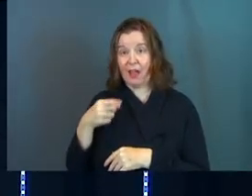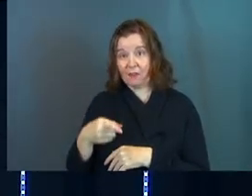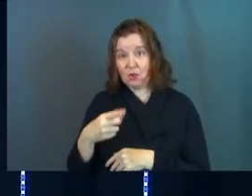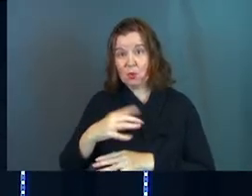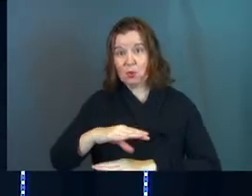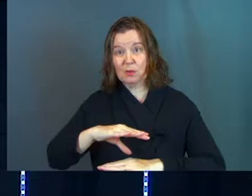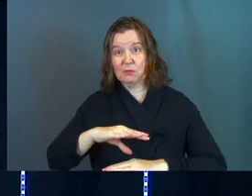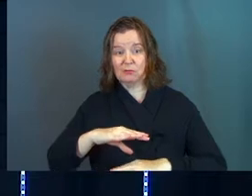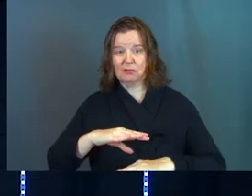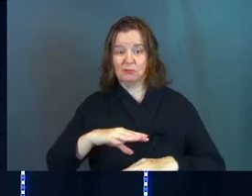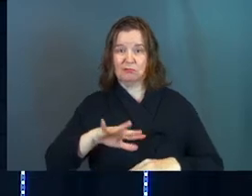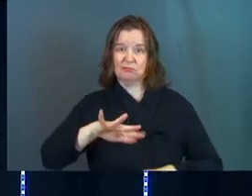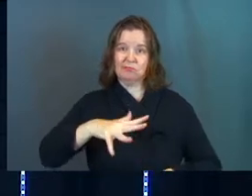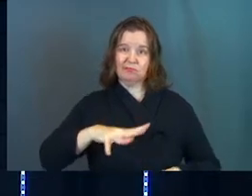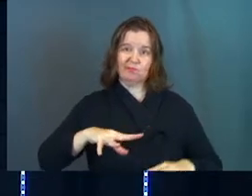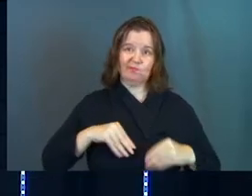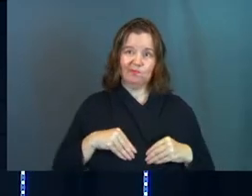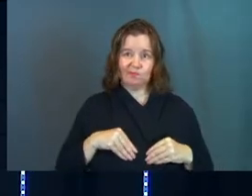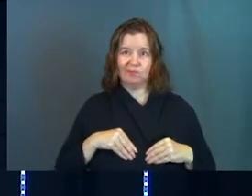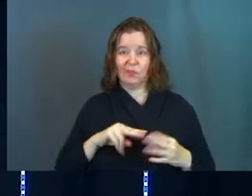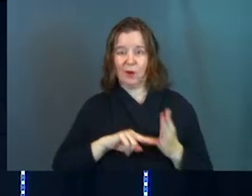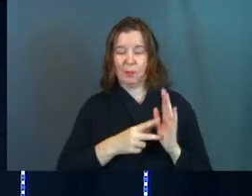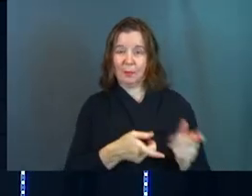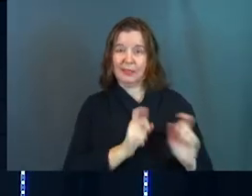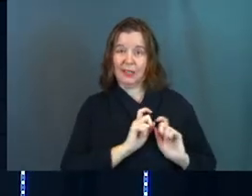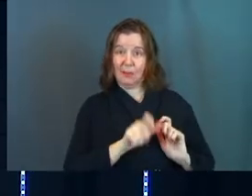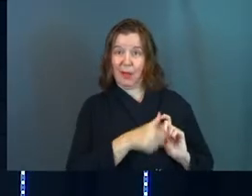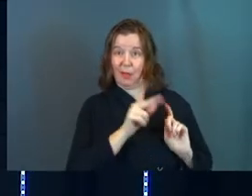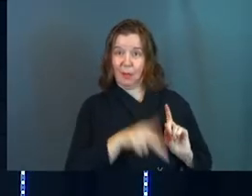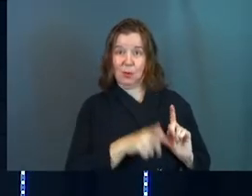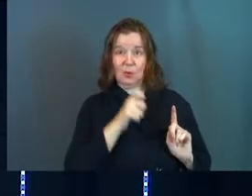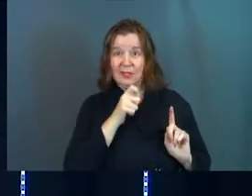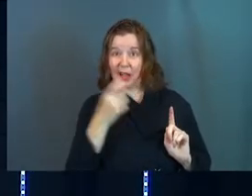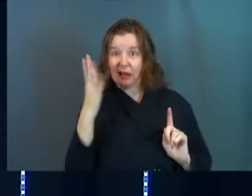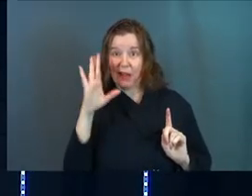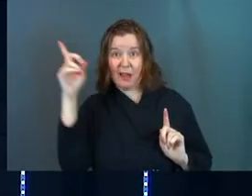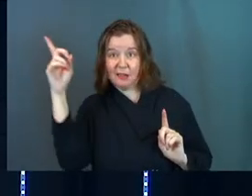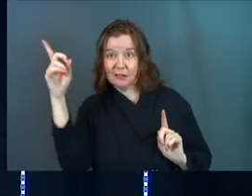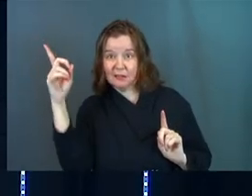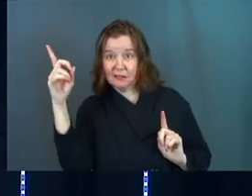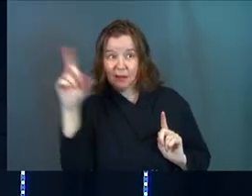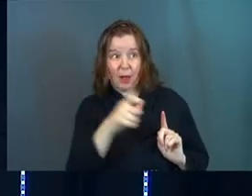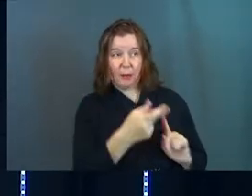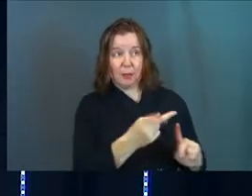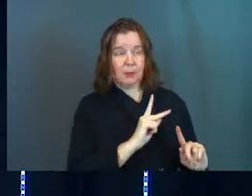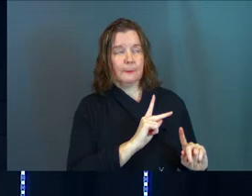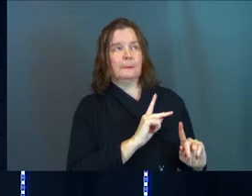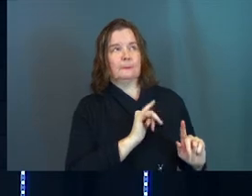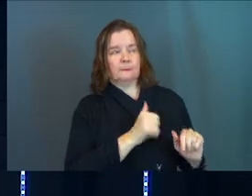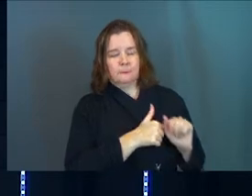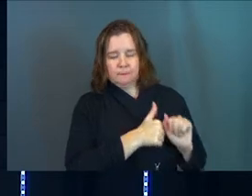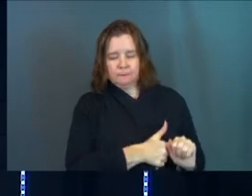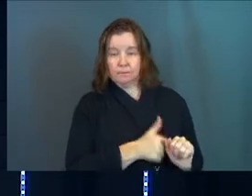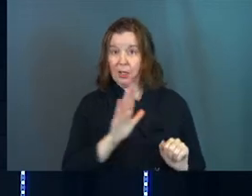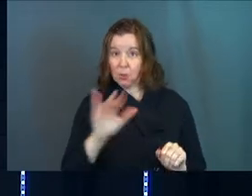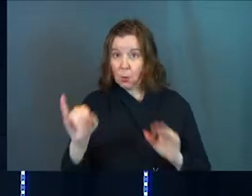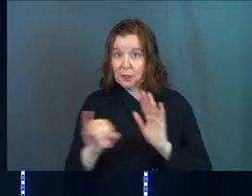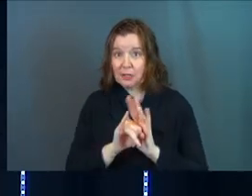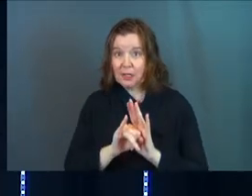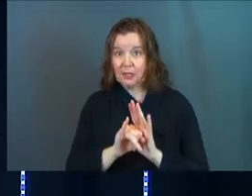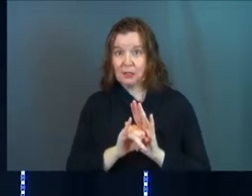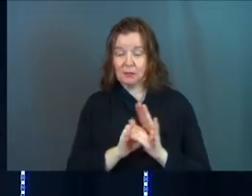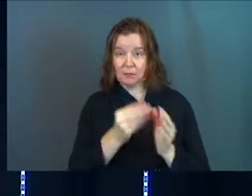you settled for a purpose that was given to you by somebody who is not God? Has your identity